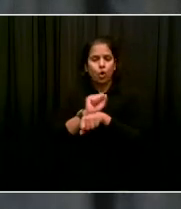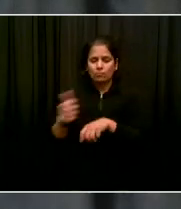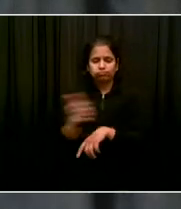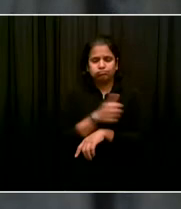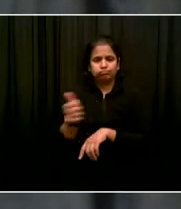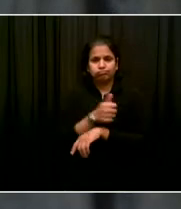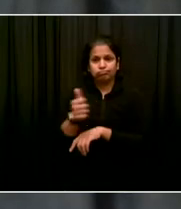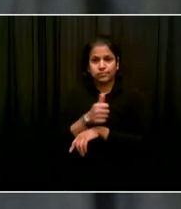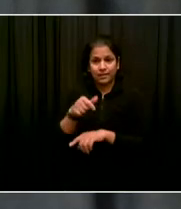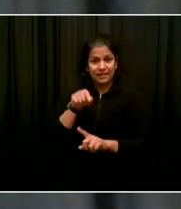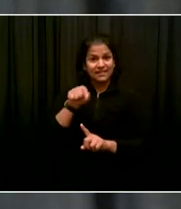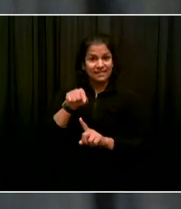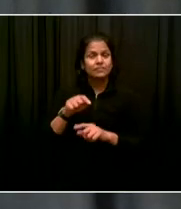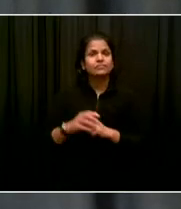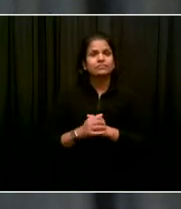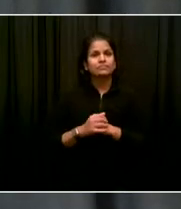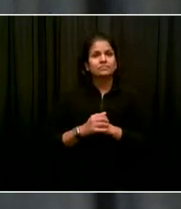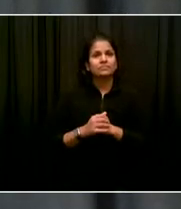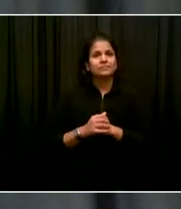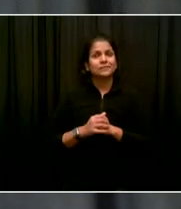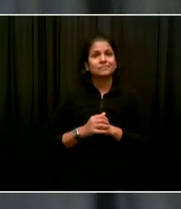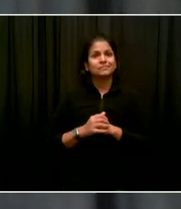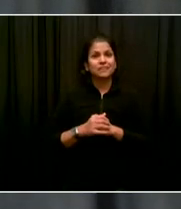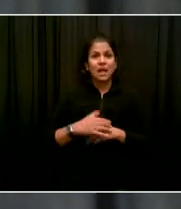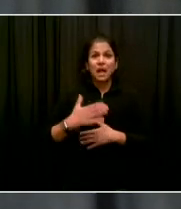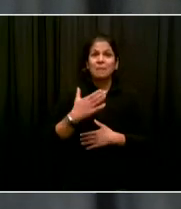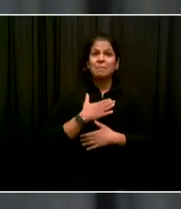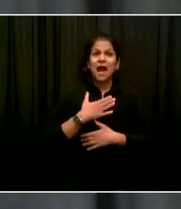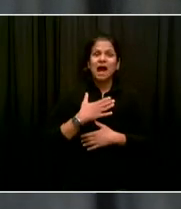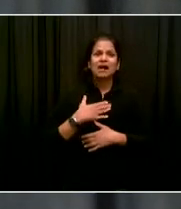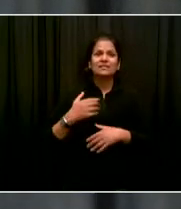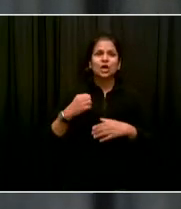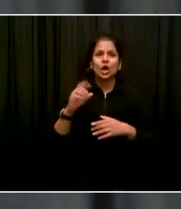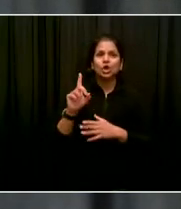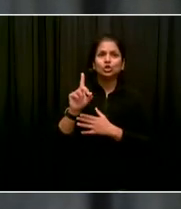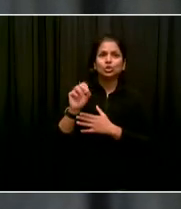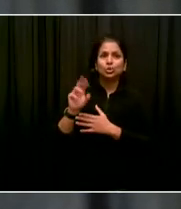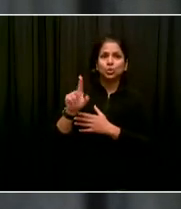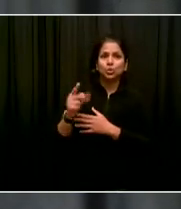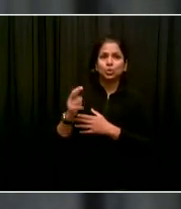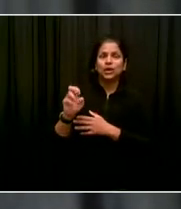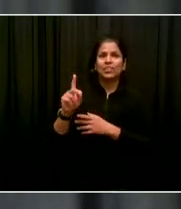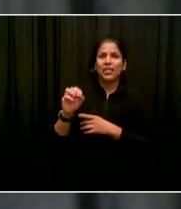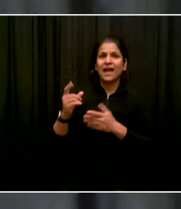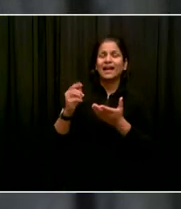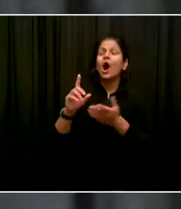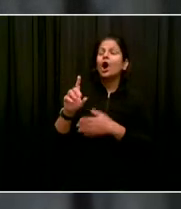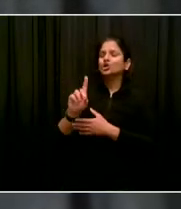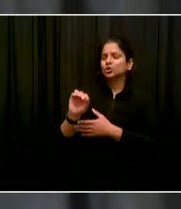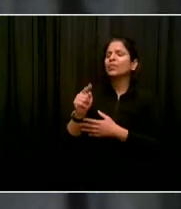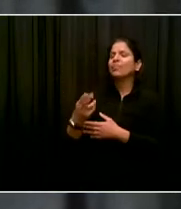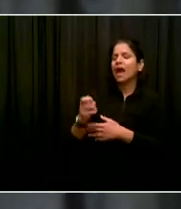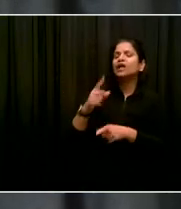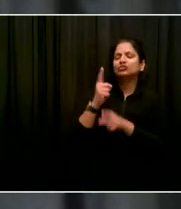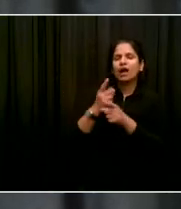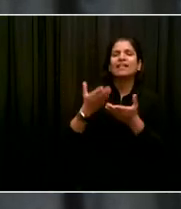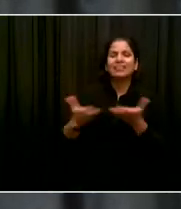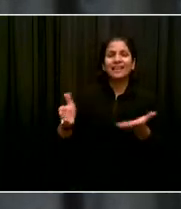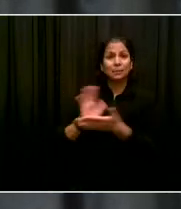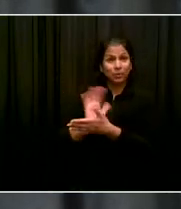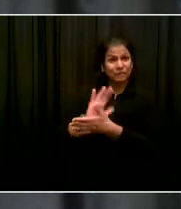Do the Right Thing, Jungle Fever, even Summer of Sam. So I mean, a lot of my